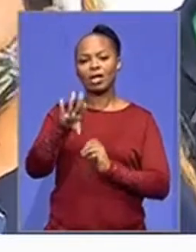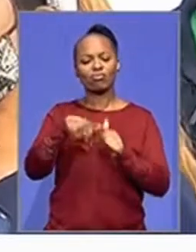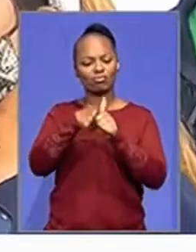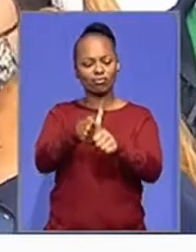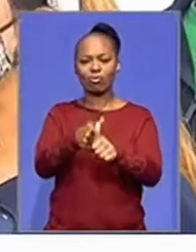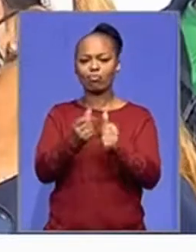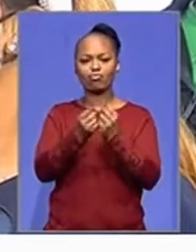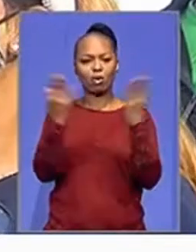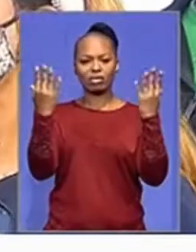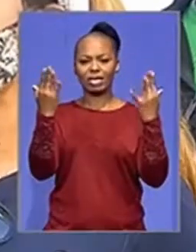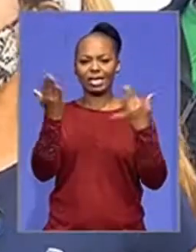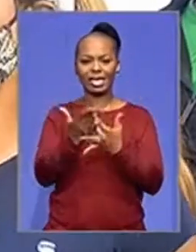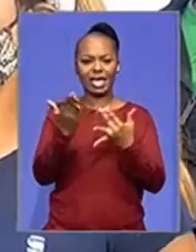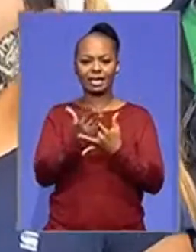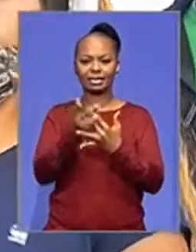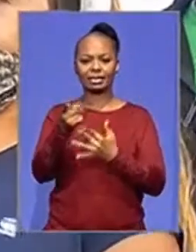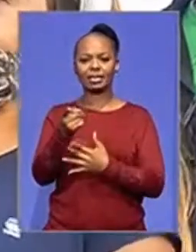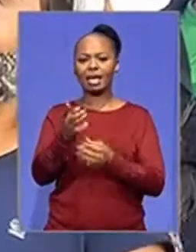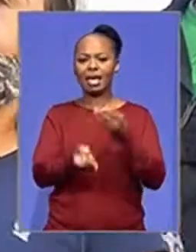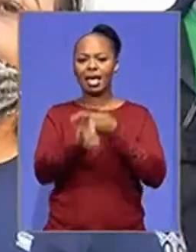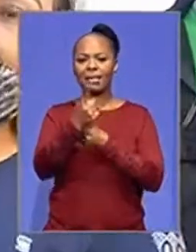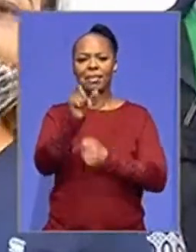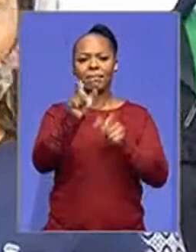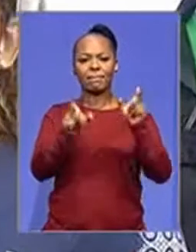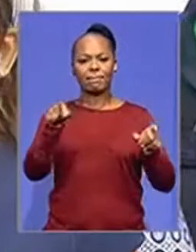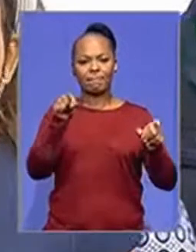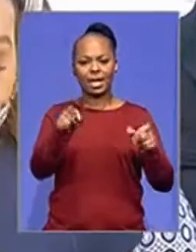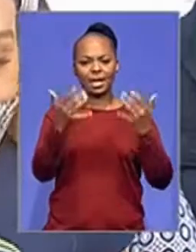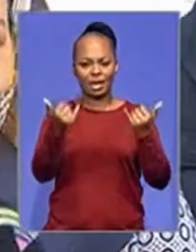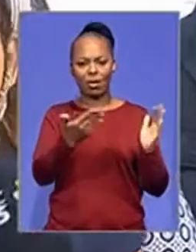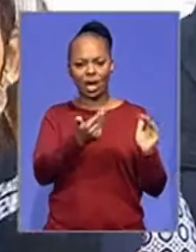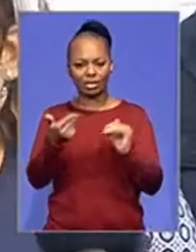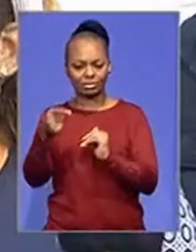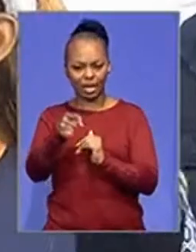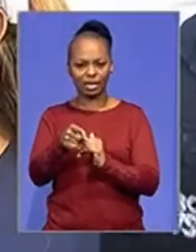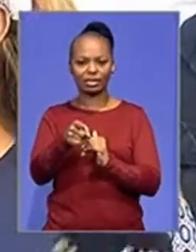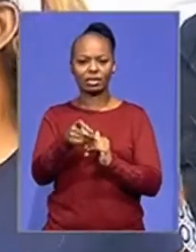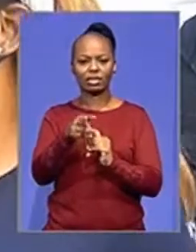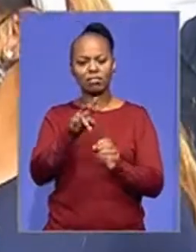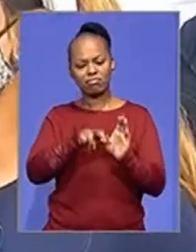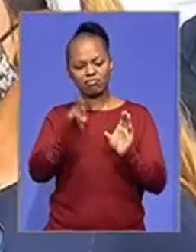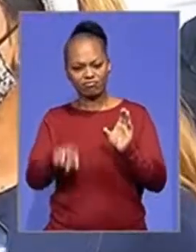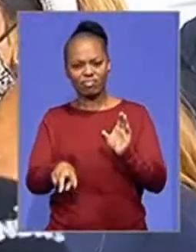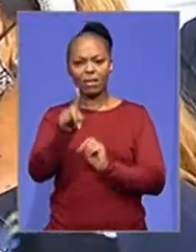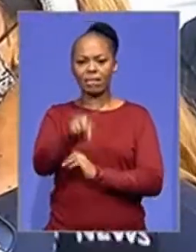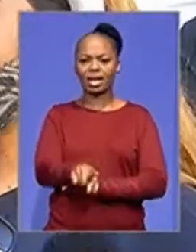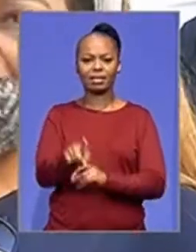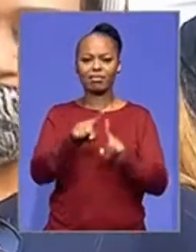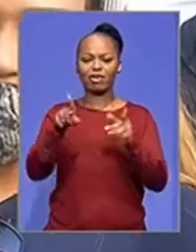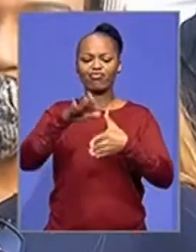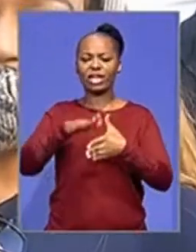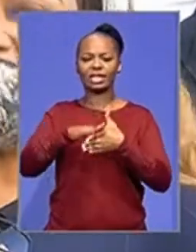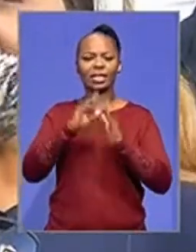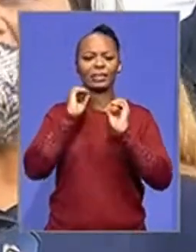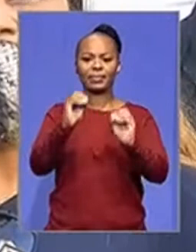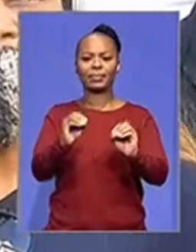cases that come where people are expected to step aside for no